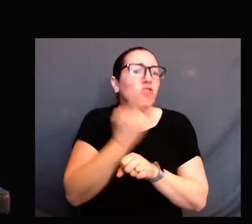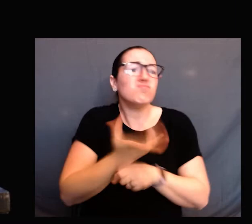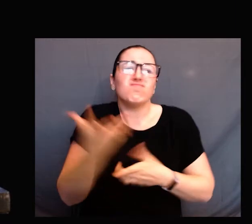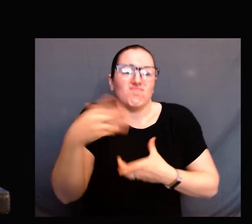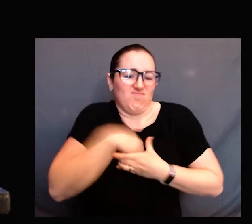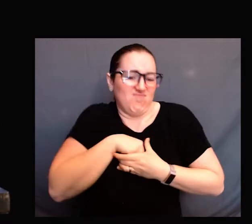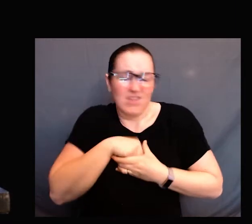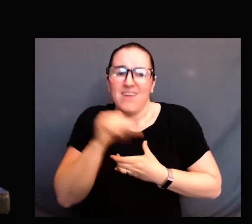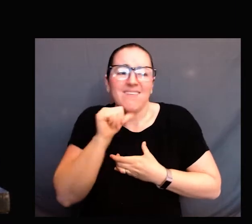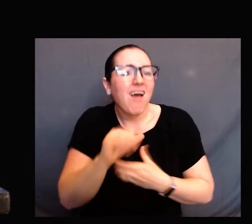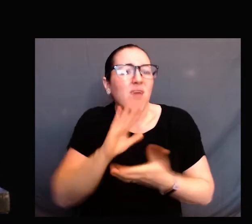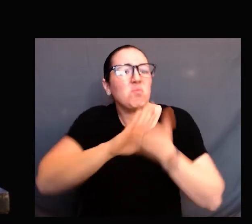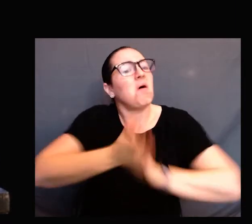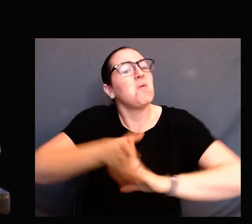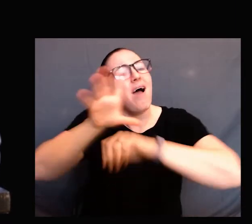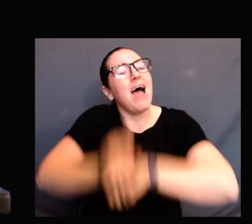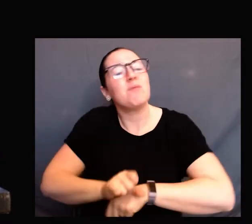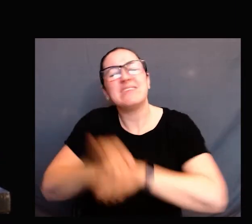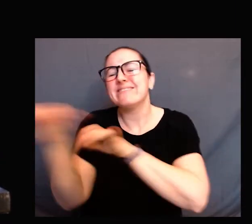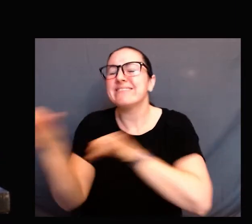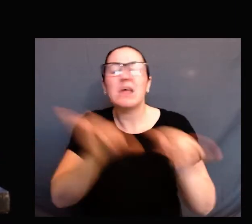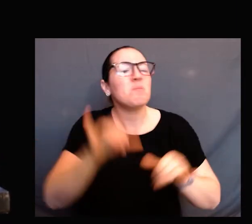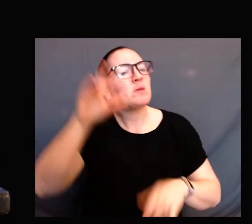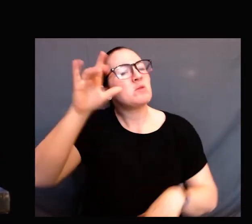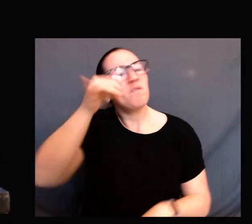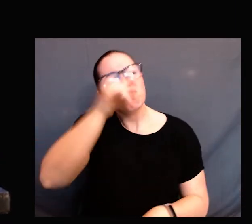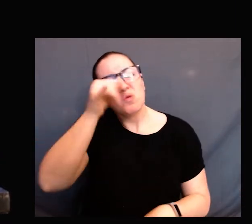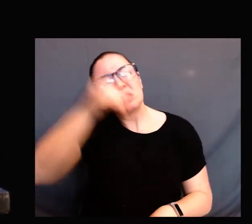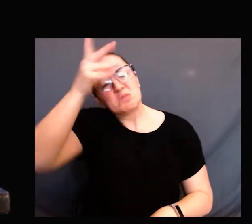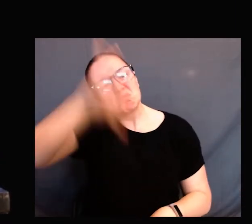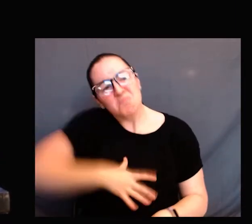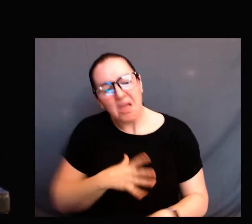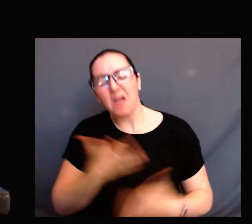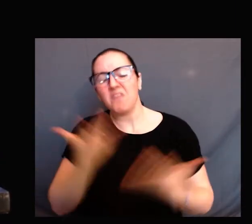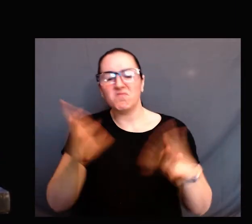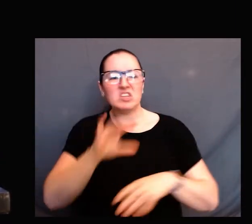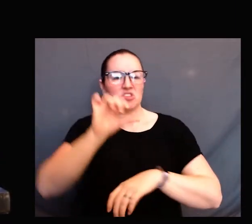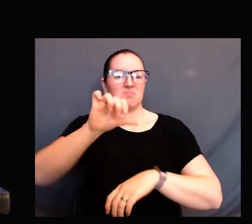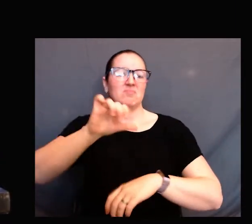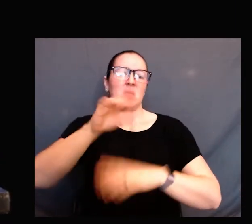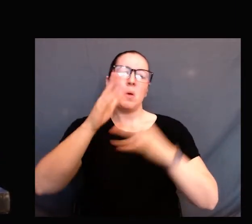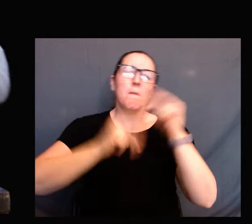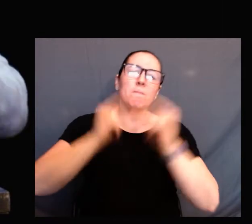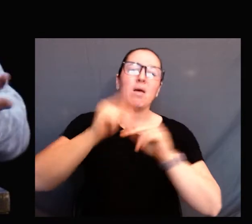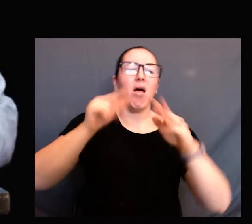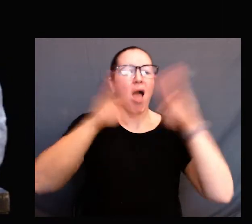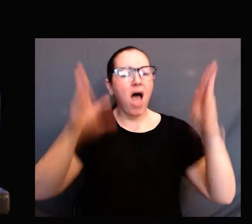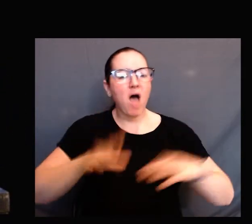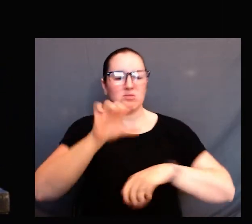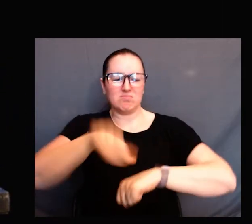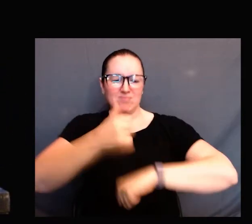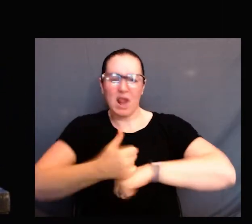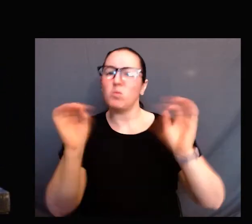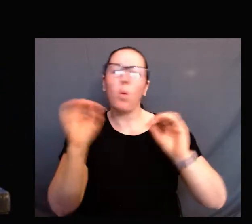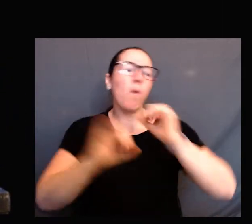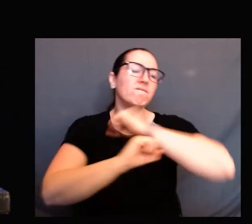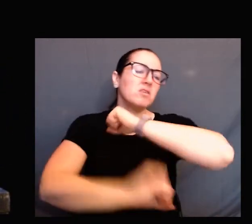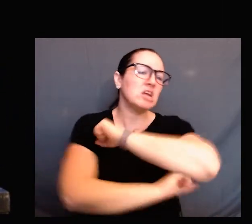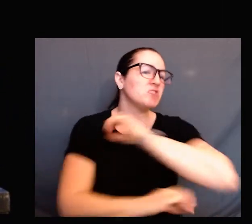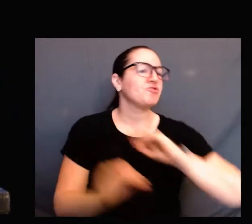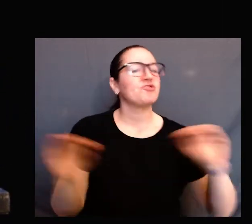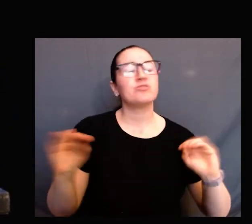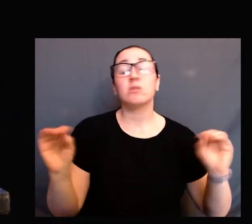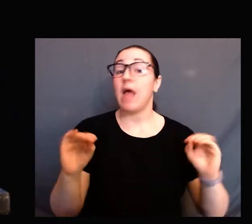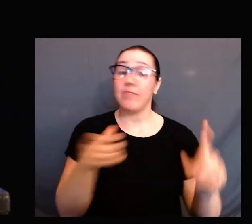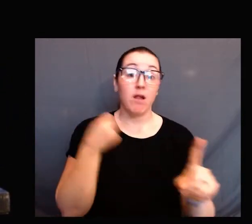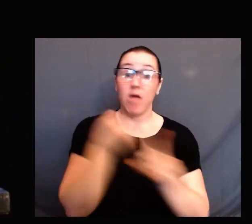do anything with it, if you don't put this into practice, you're like a foolish person who built their house with no foundation, and then all